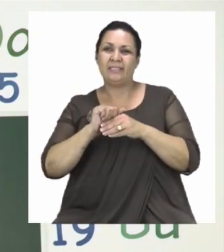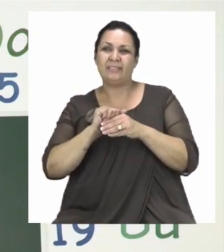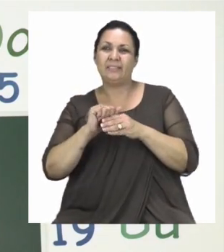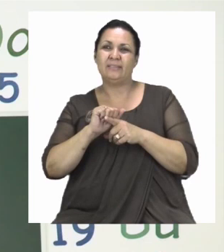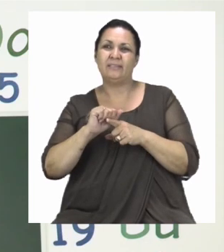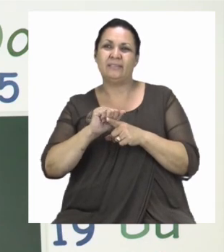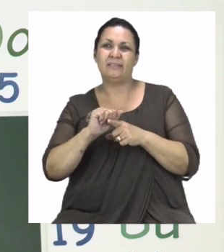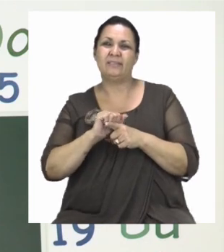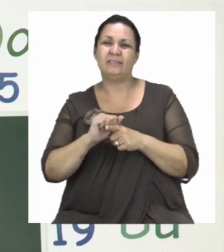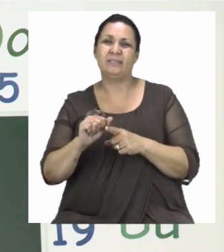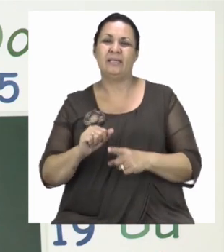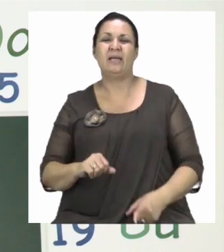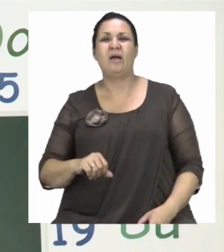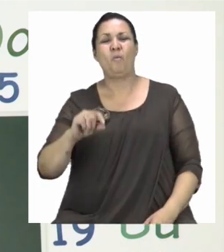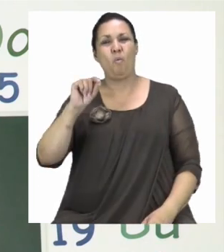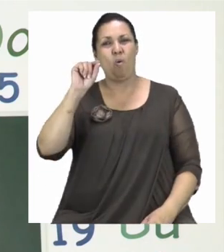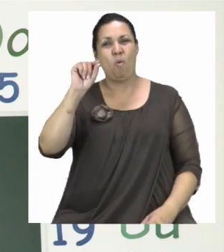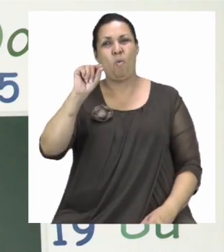At the dot.